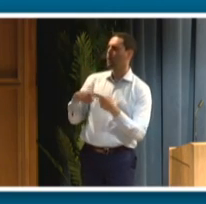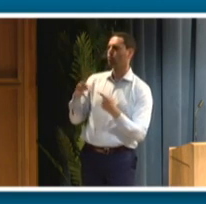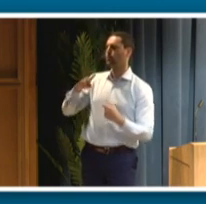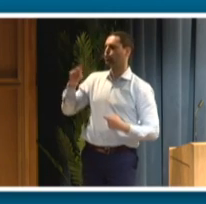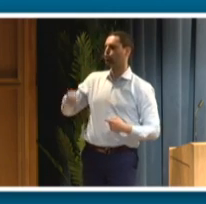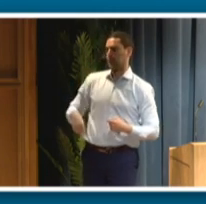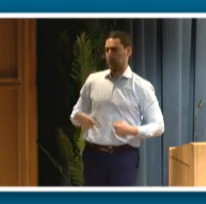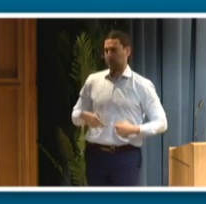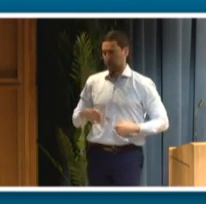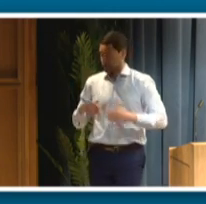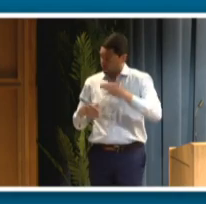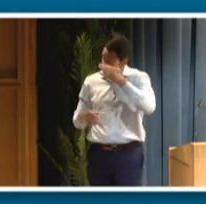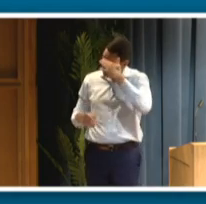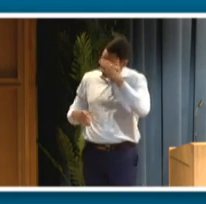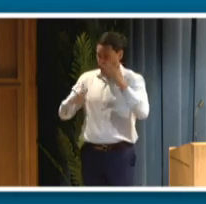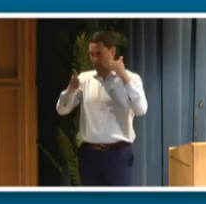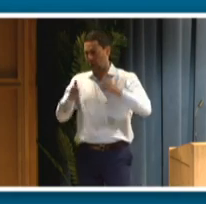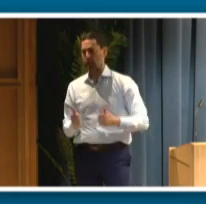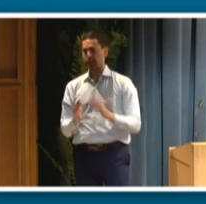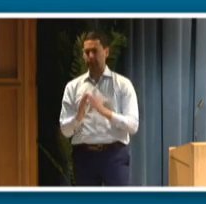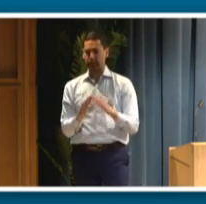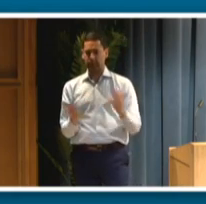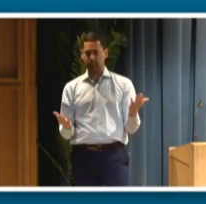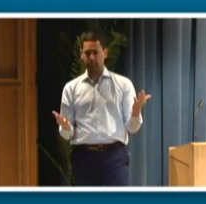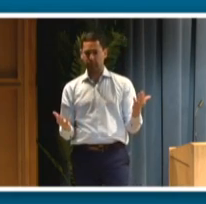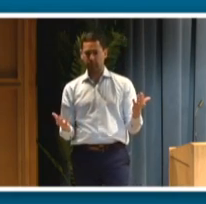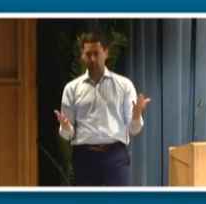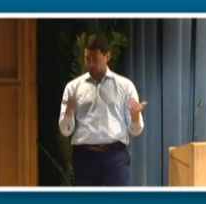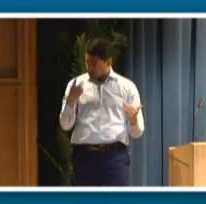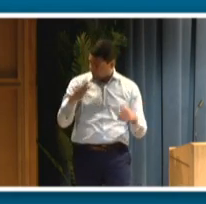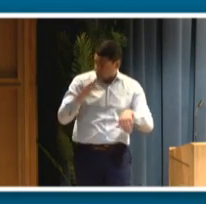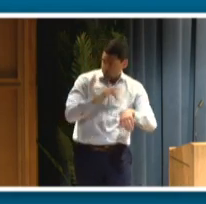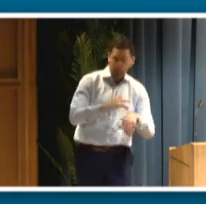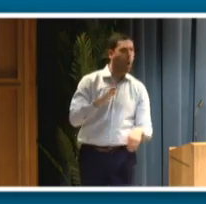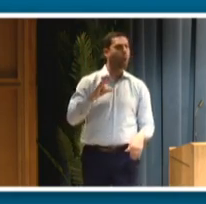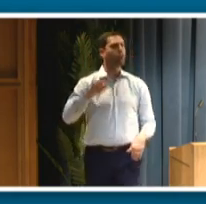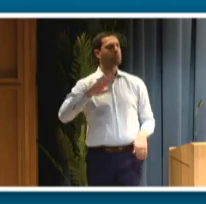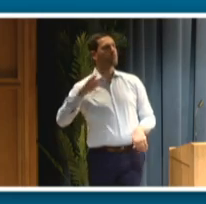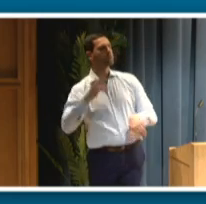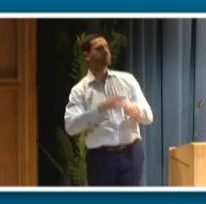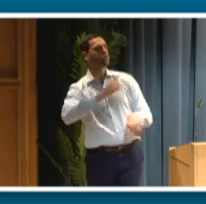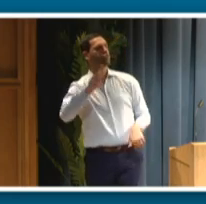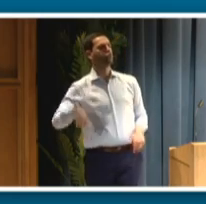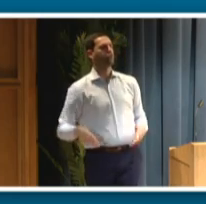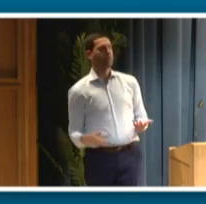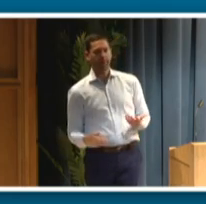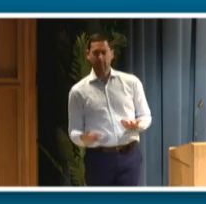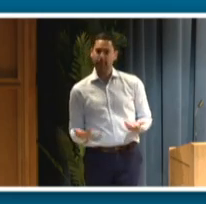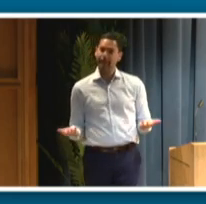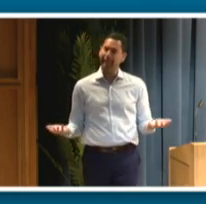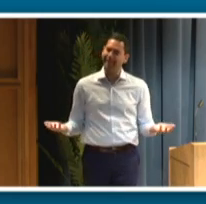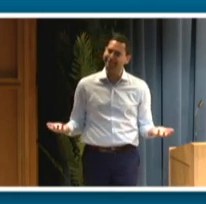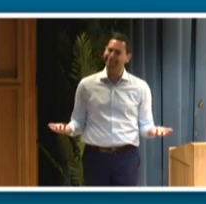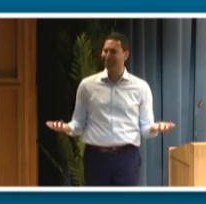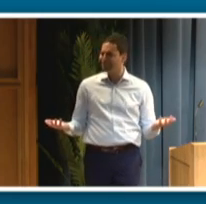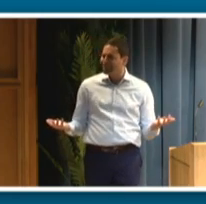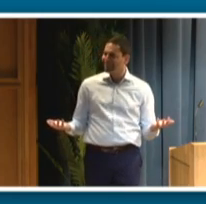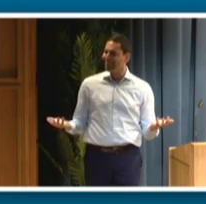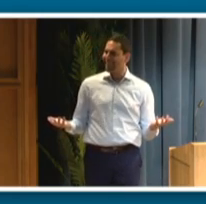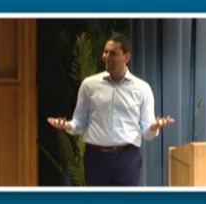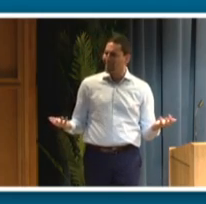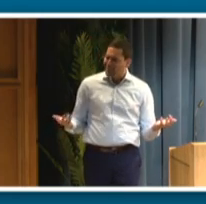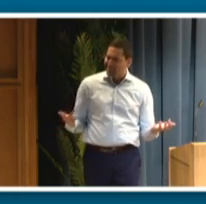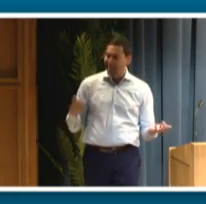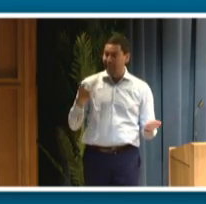Detroit, dying city. And then you say, well, have you been there? And they're like, oh, no, I've never been to Detroit. Oh. Right? If you ask